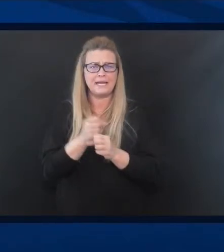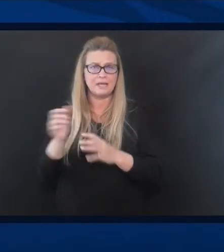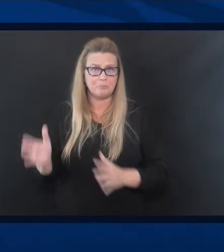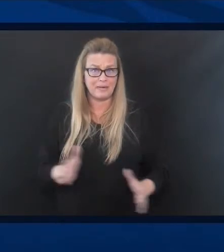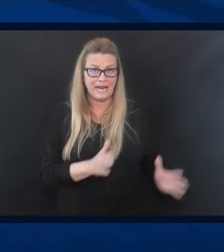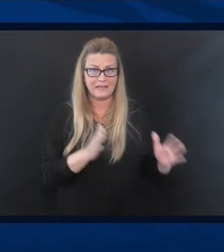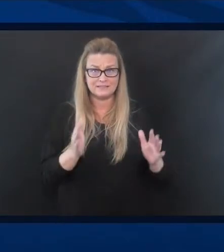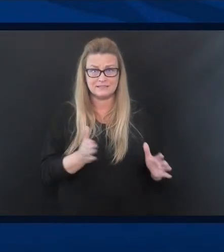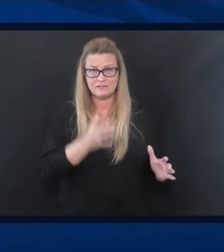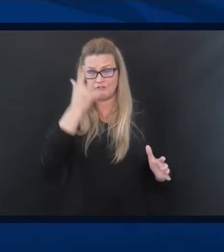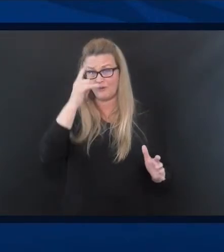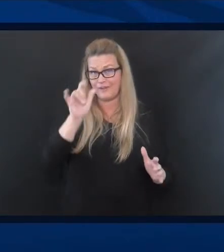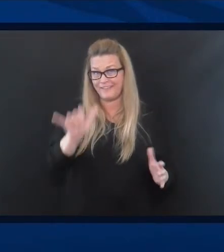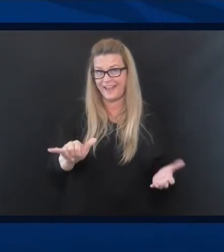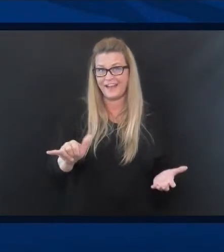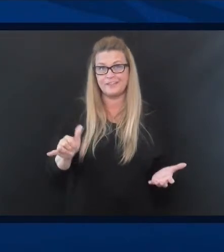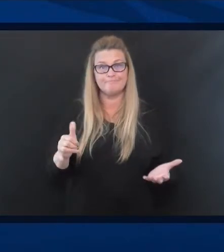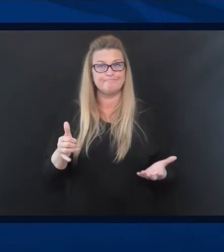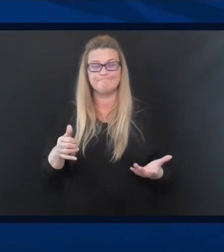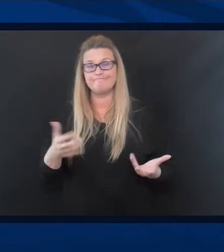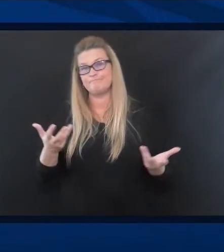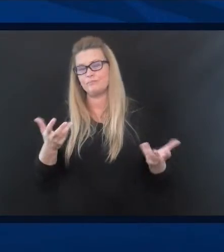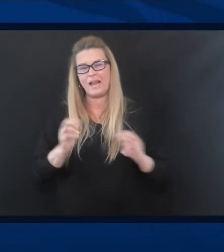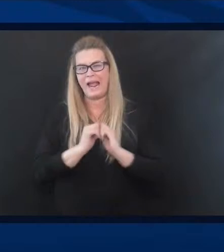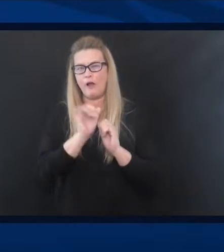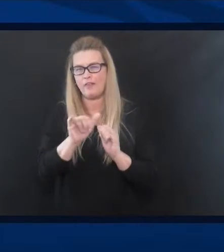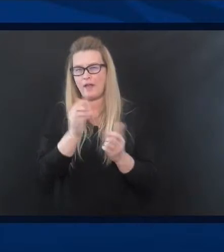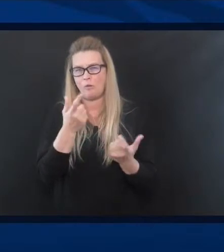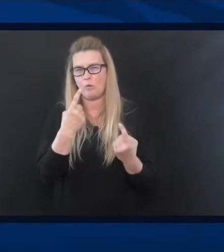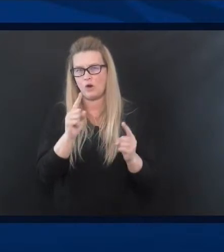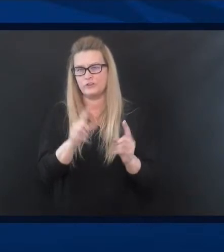we still in you're going to get what you get?